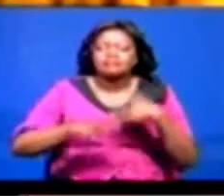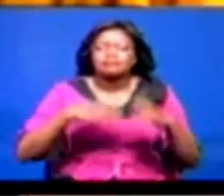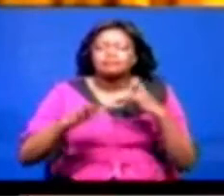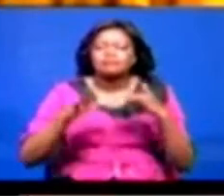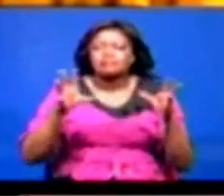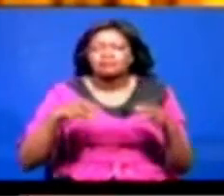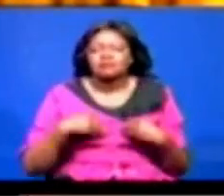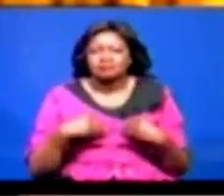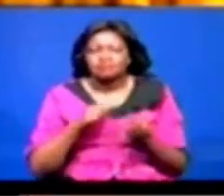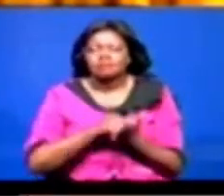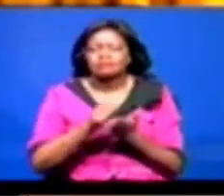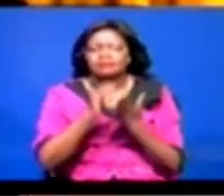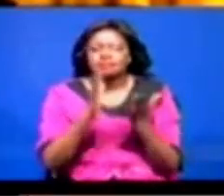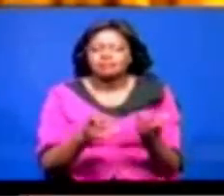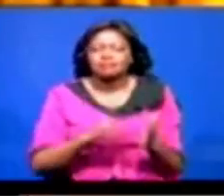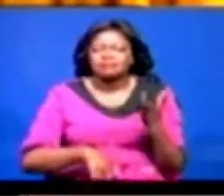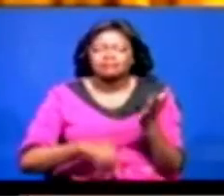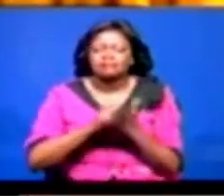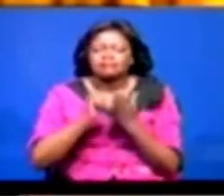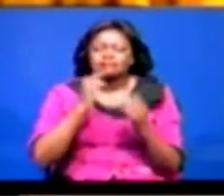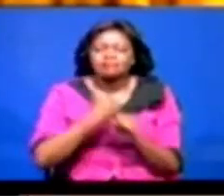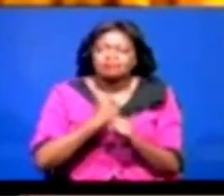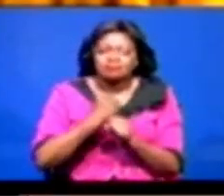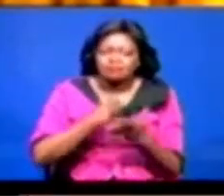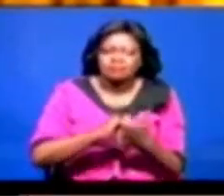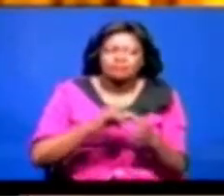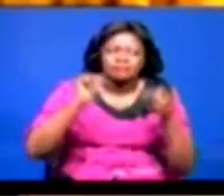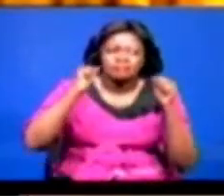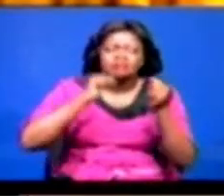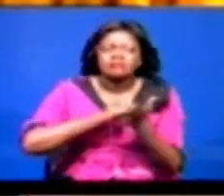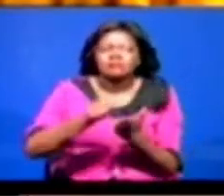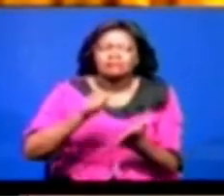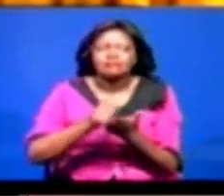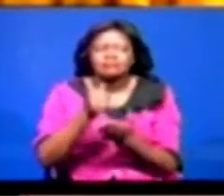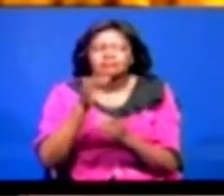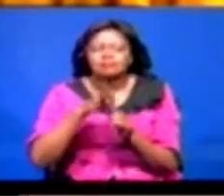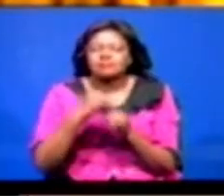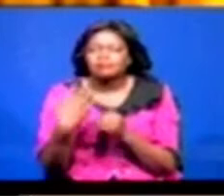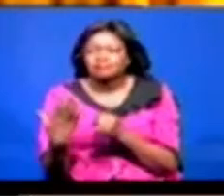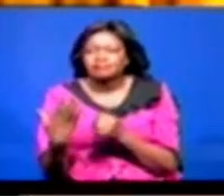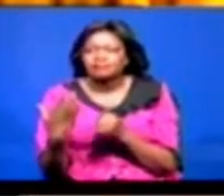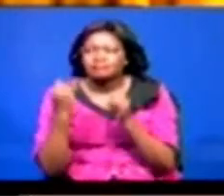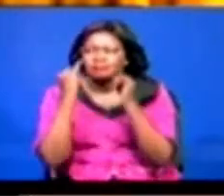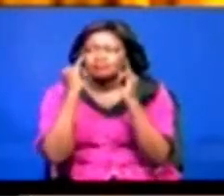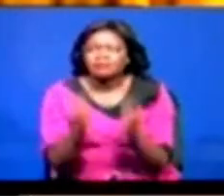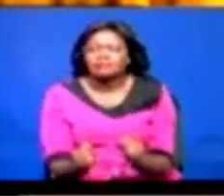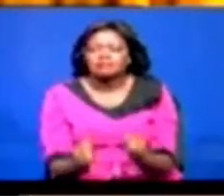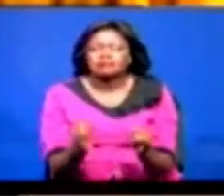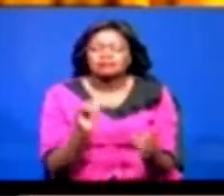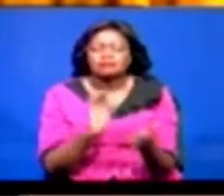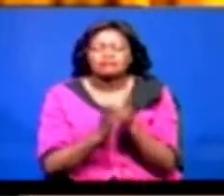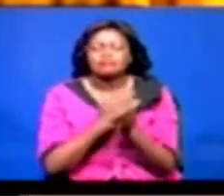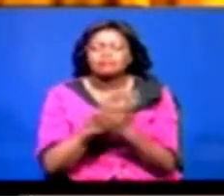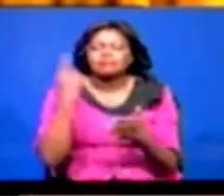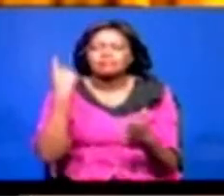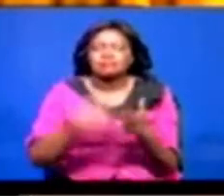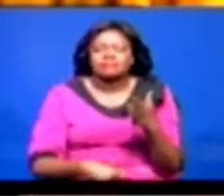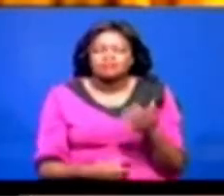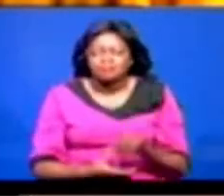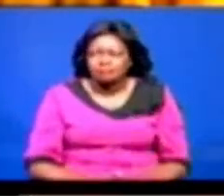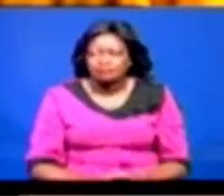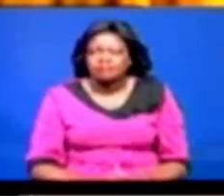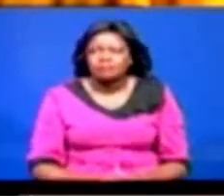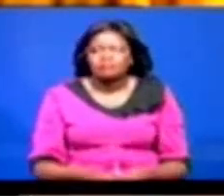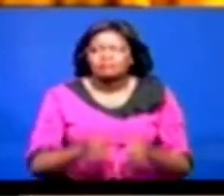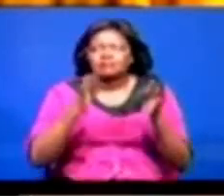printer. And what the printer did is that they agreed to print those ballot papers afresh at no cost. Now, my lords and my ladies, if we